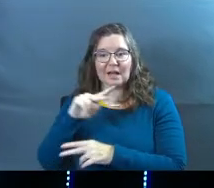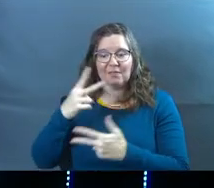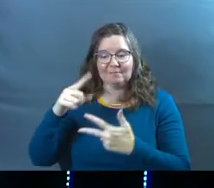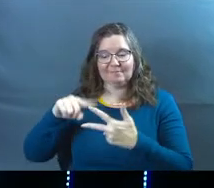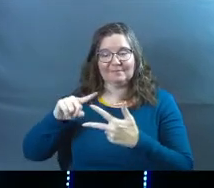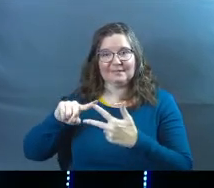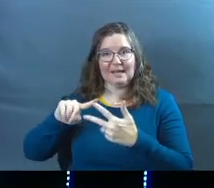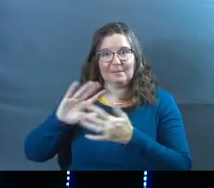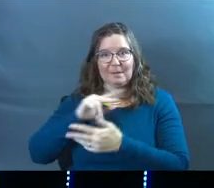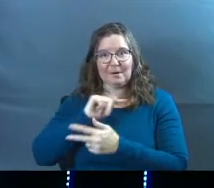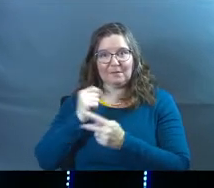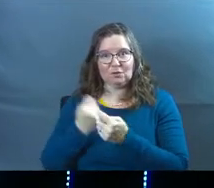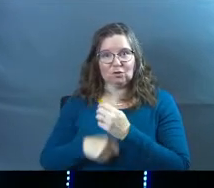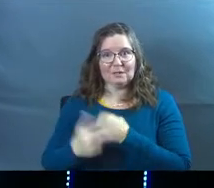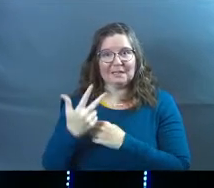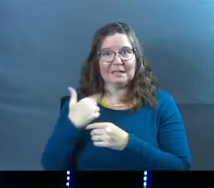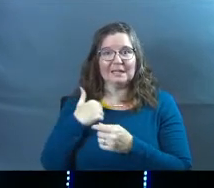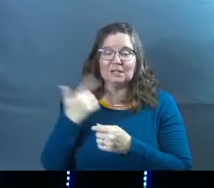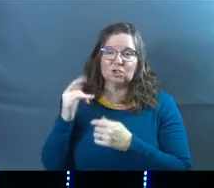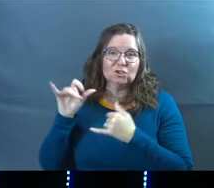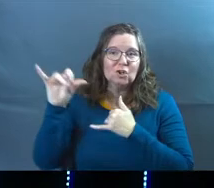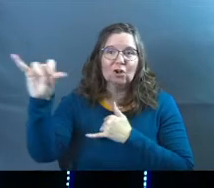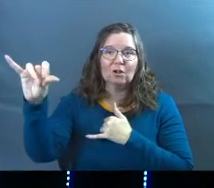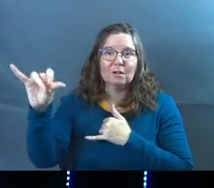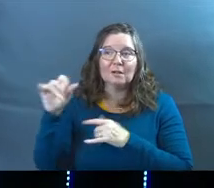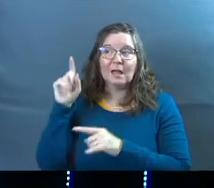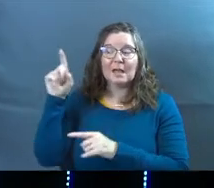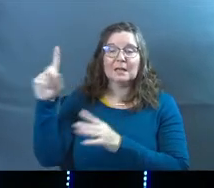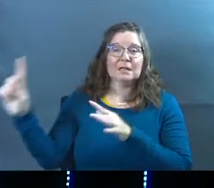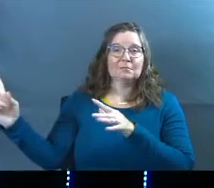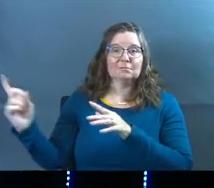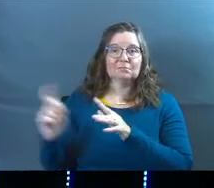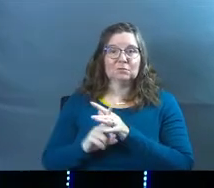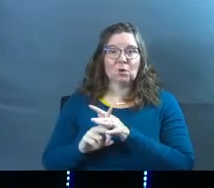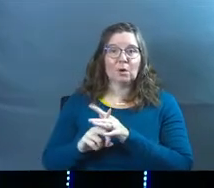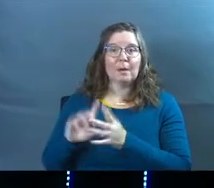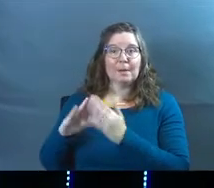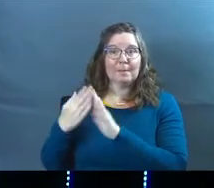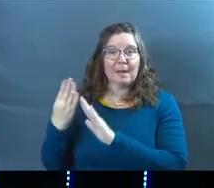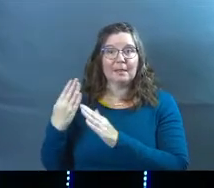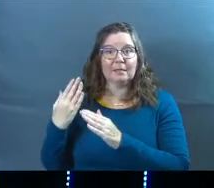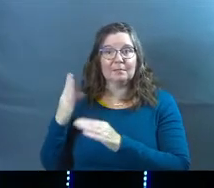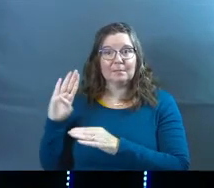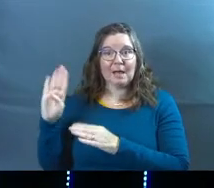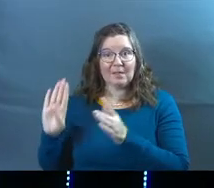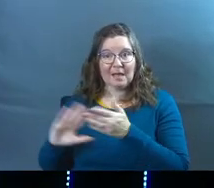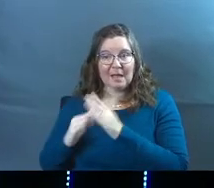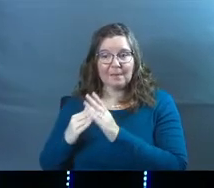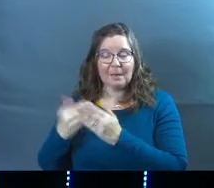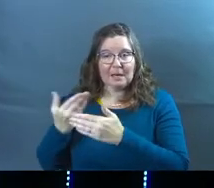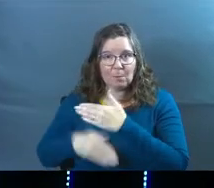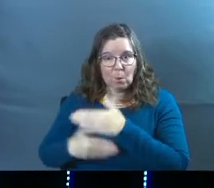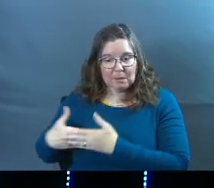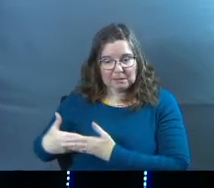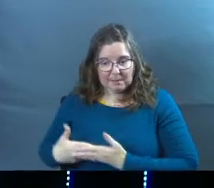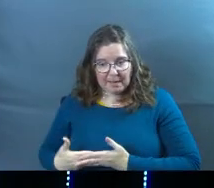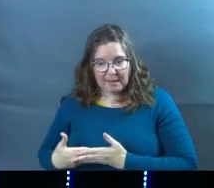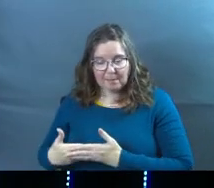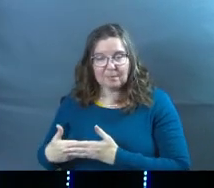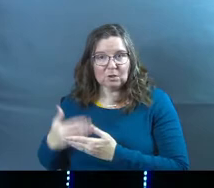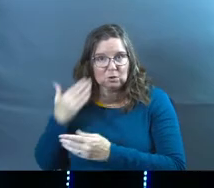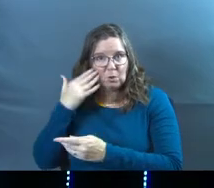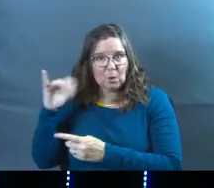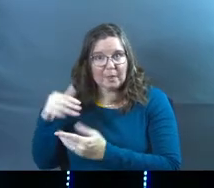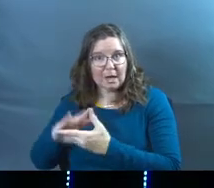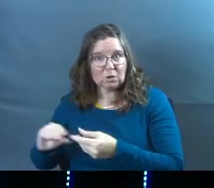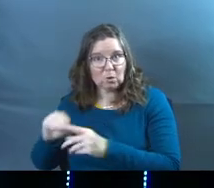of the Trinity, is eternal. And he showed up in Bethlehem. He was incarnated into human form in Bethlehem. Some of you